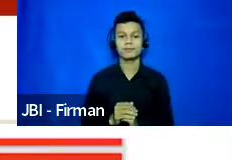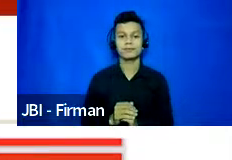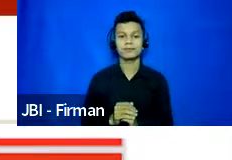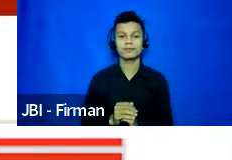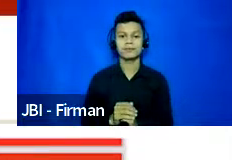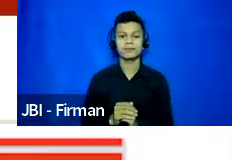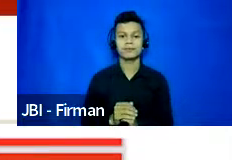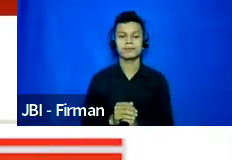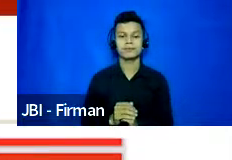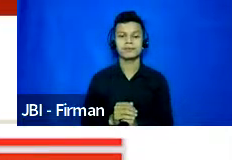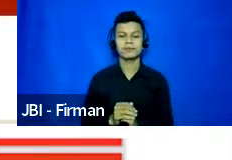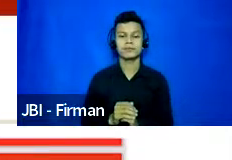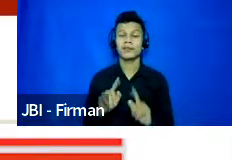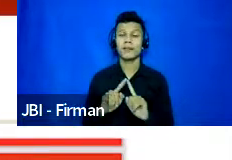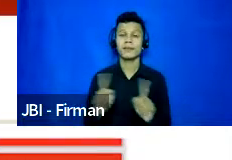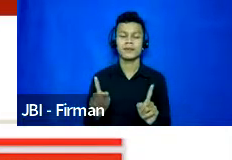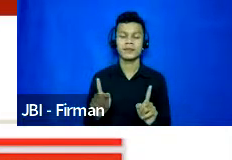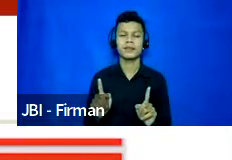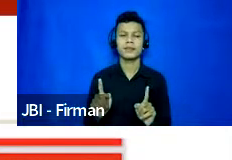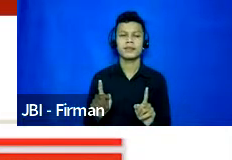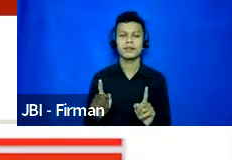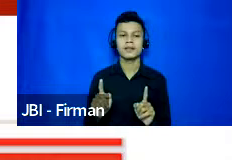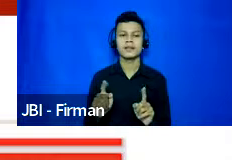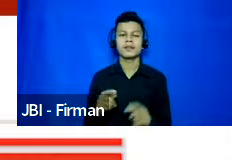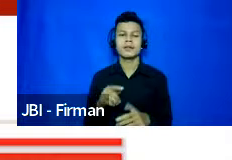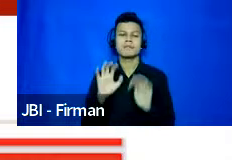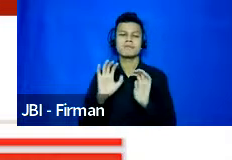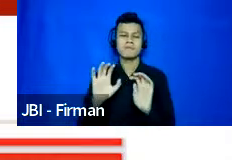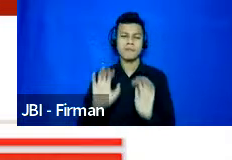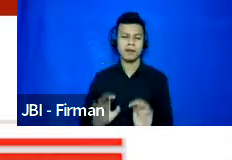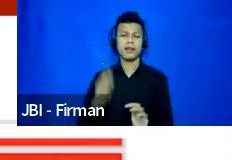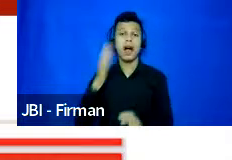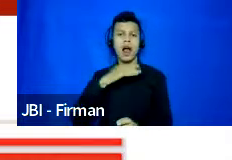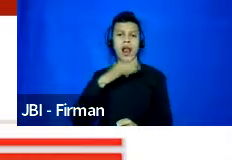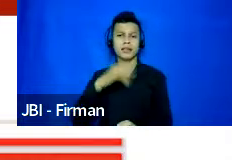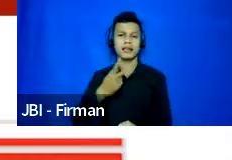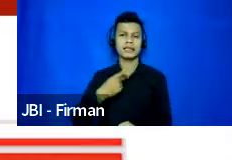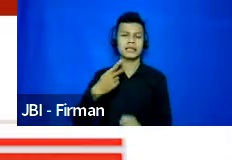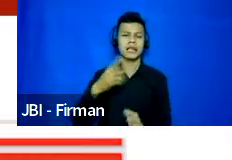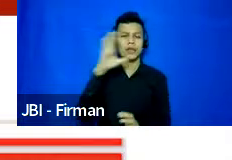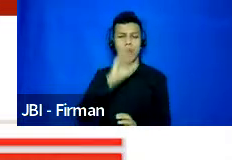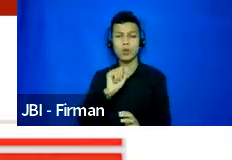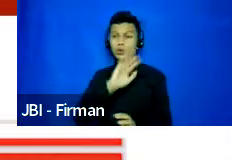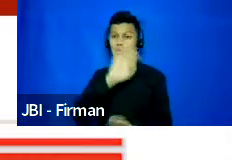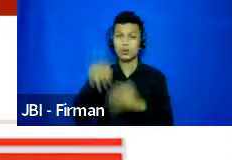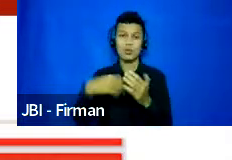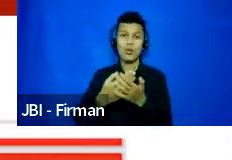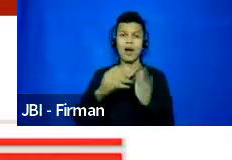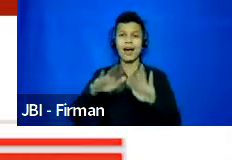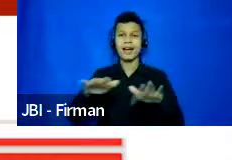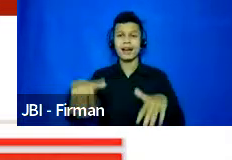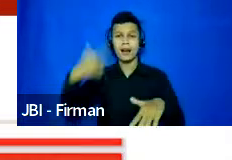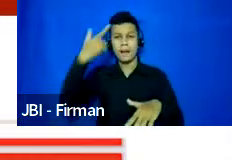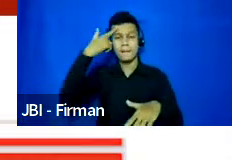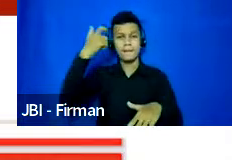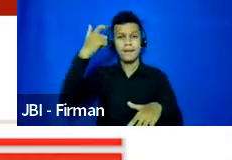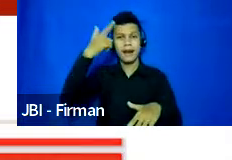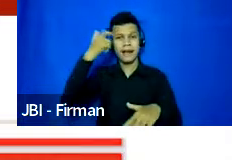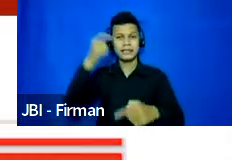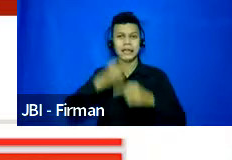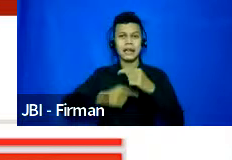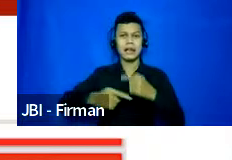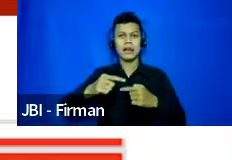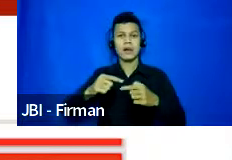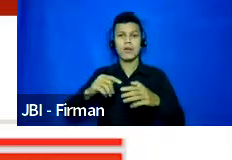Unfortunately, because of many reasons, we know that not all children are able to learn from quality basic education. And especially in